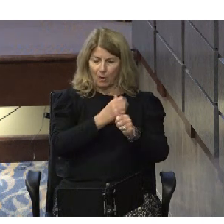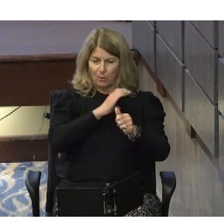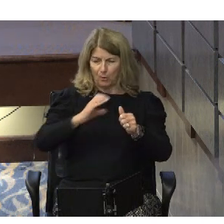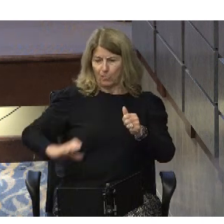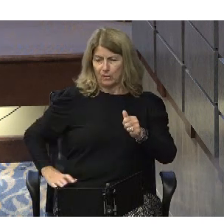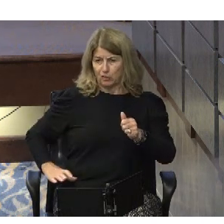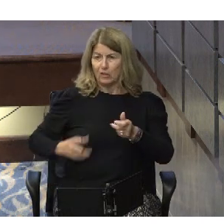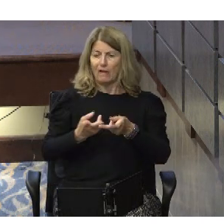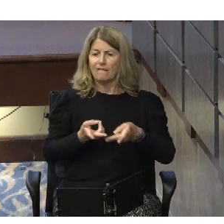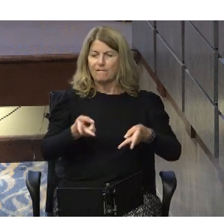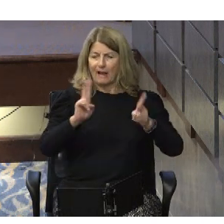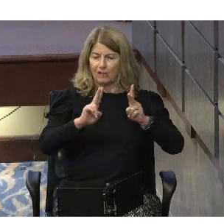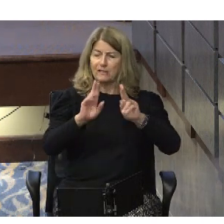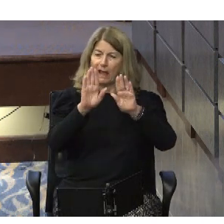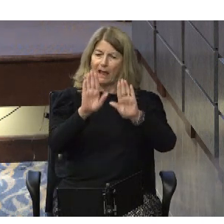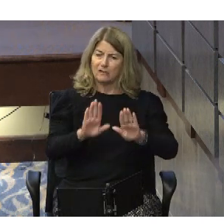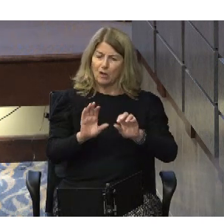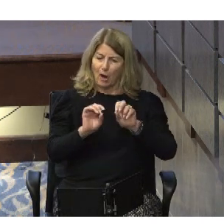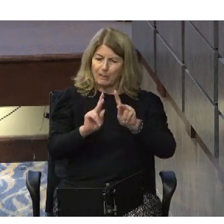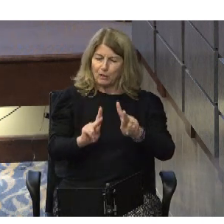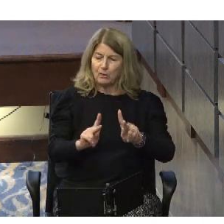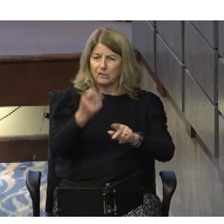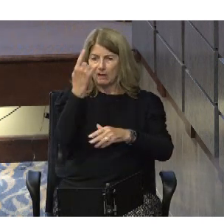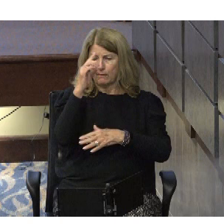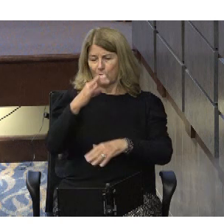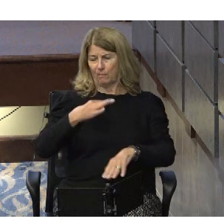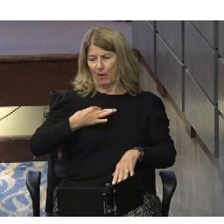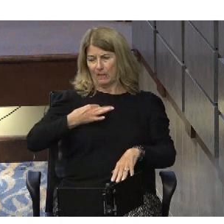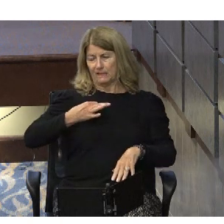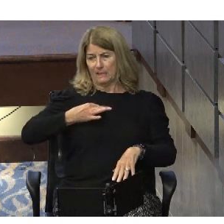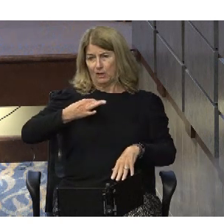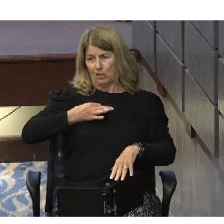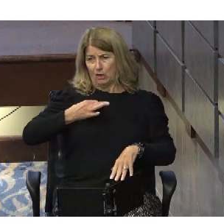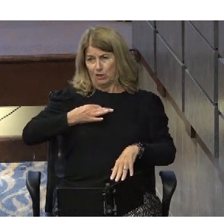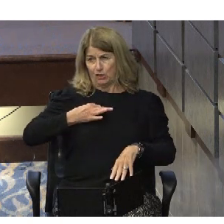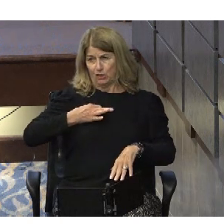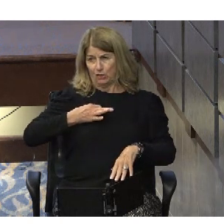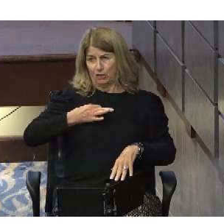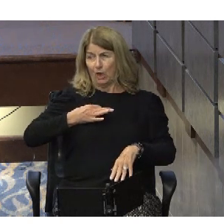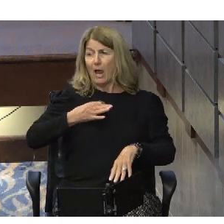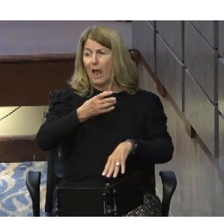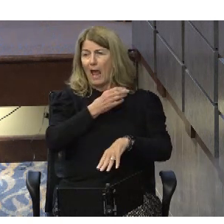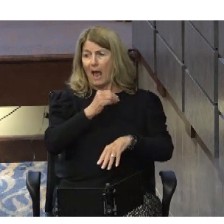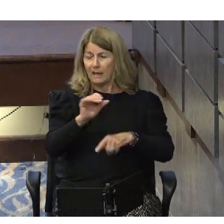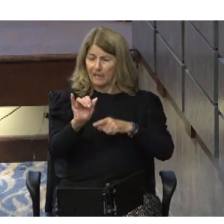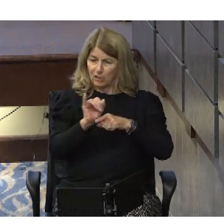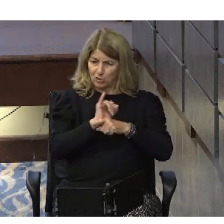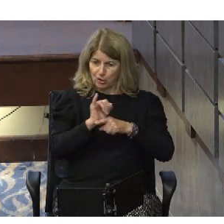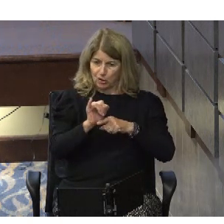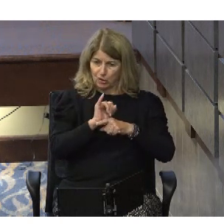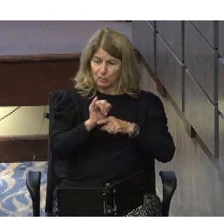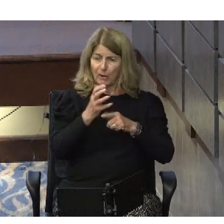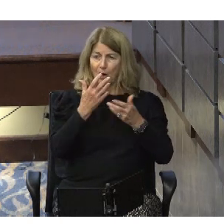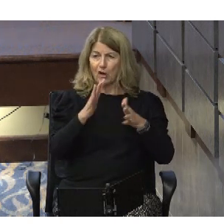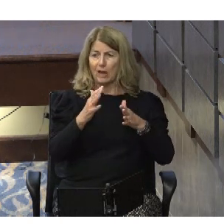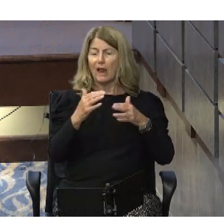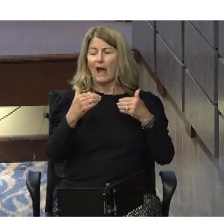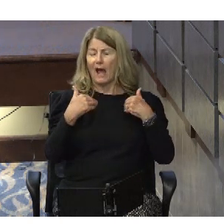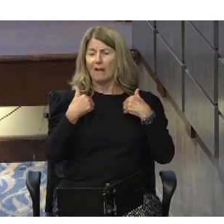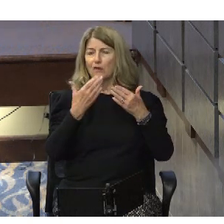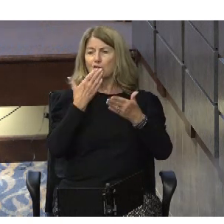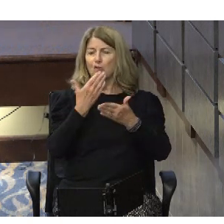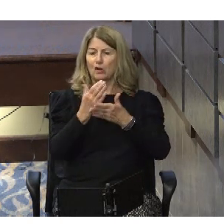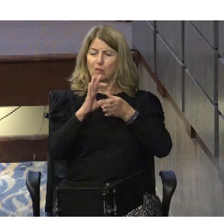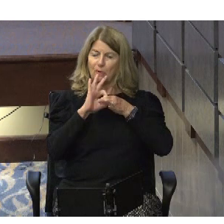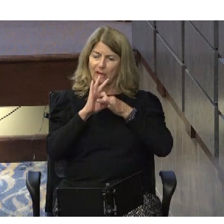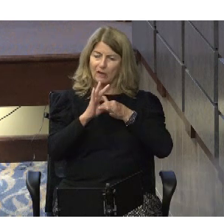opportunity for volunteerism, academic internships, and apprenticeships as well. We already have an incredible relationship with Baylor, and I believe this